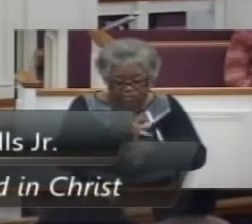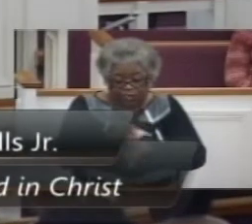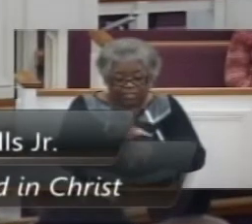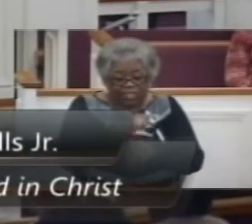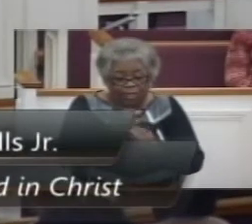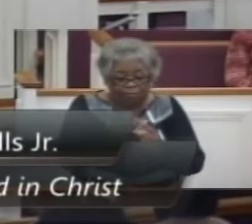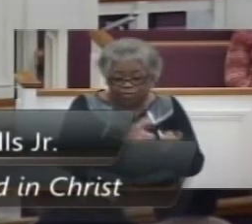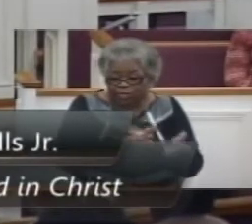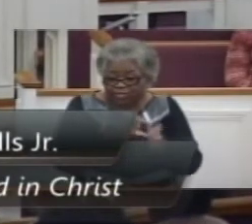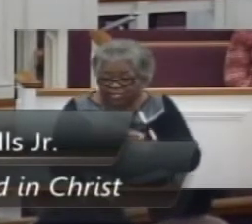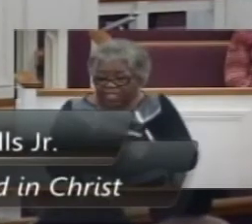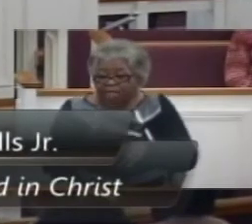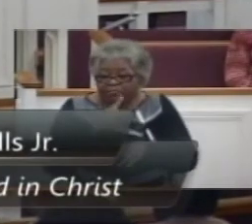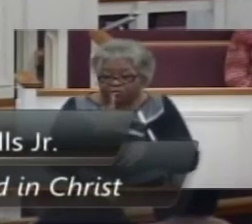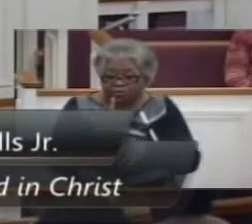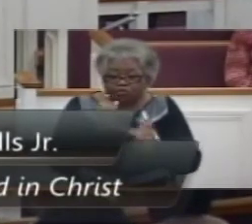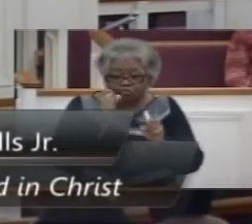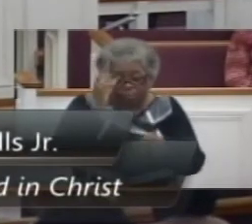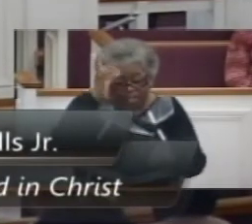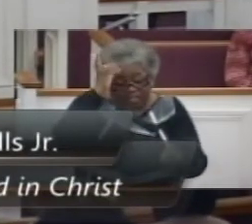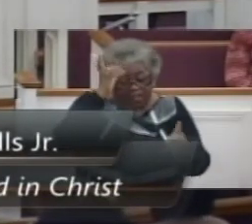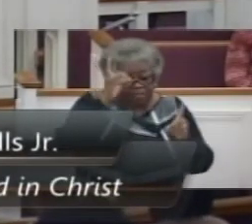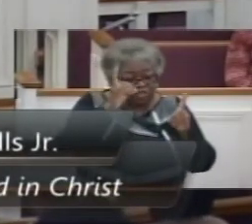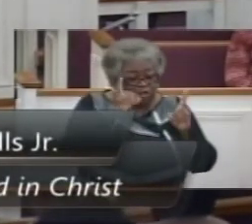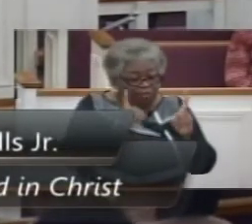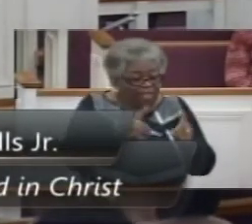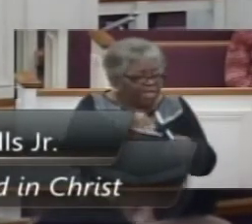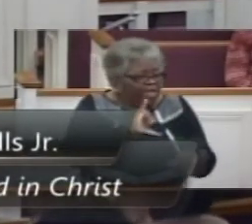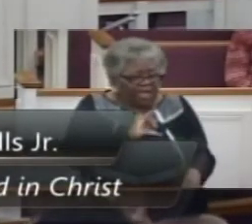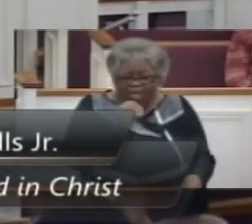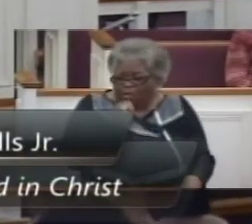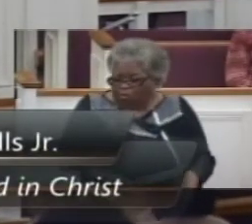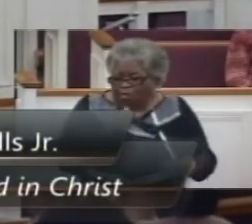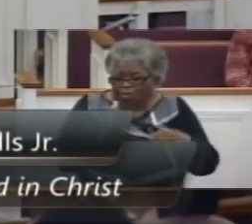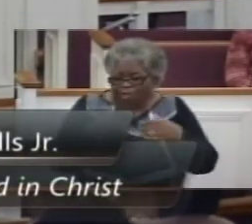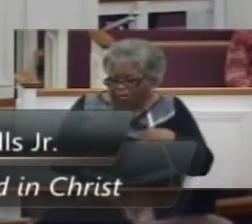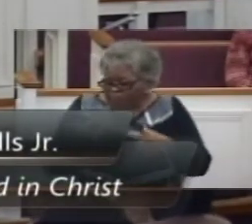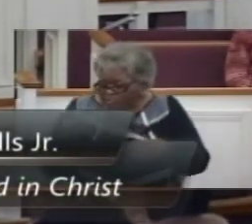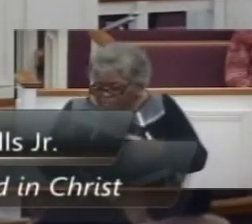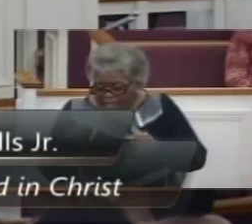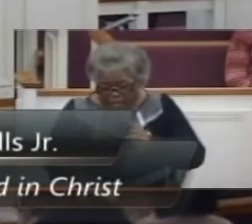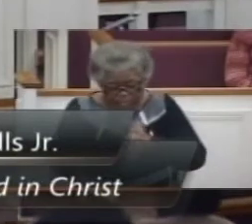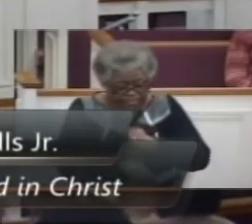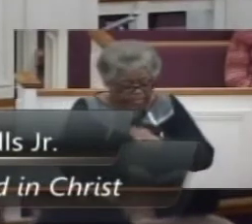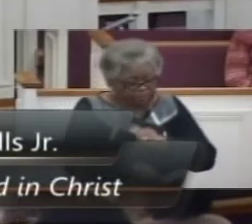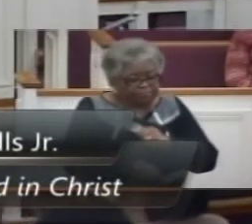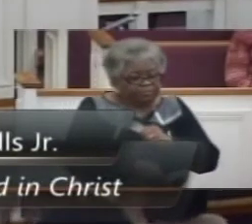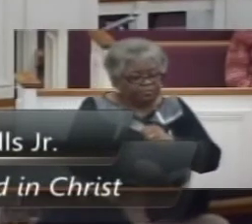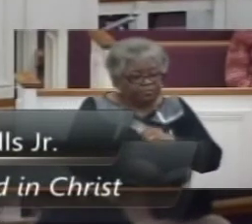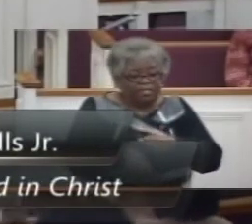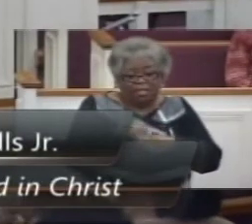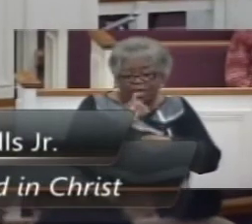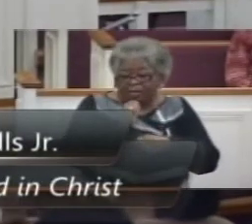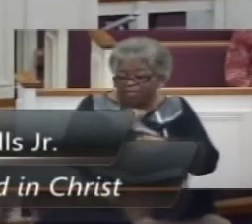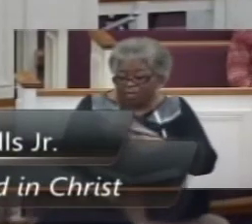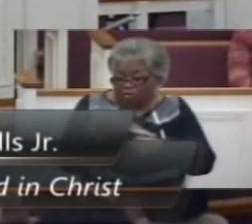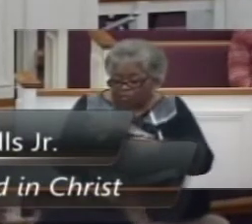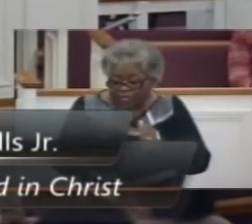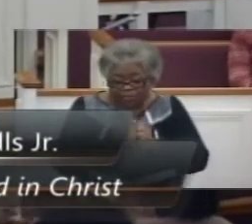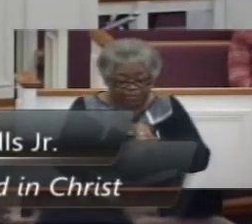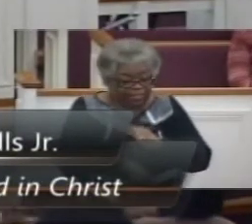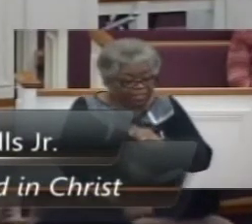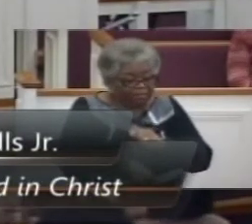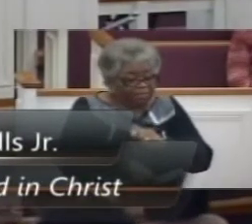you're dead. So you just make up your mind, I ain't gonna try to play with him. I ain't gonna play with